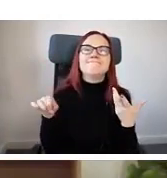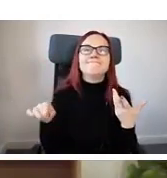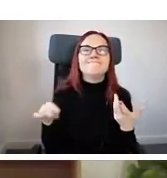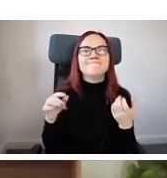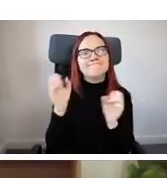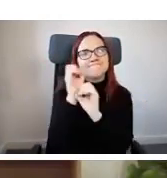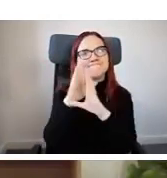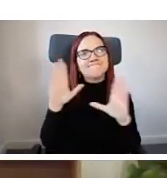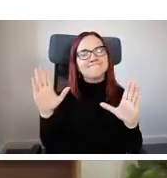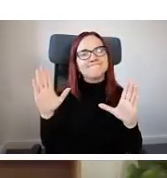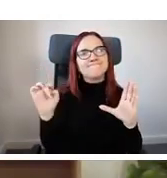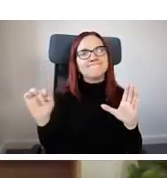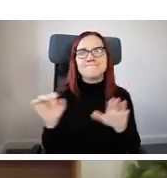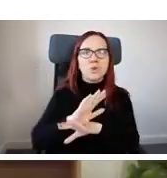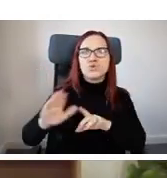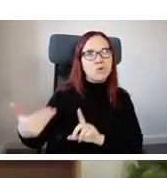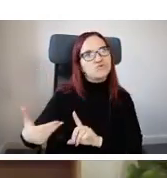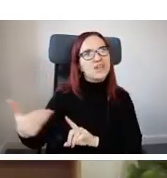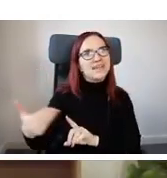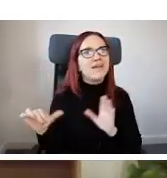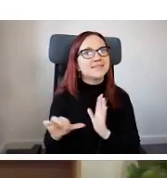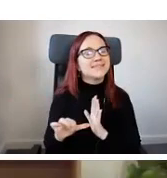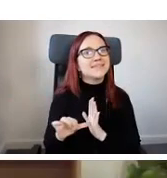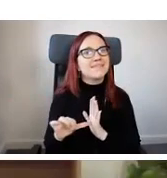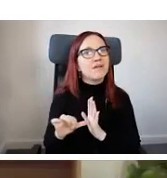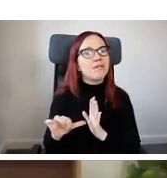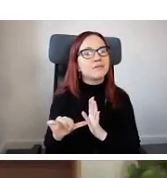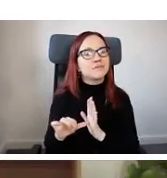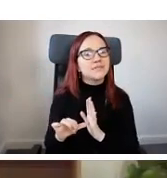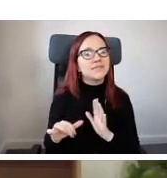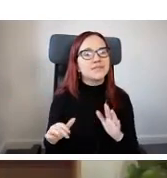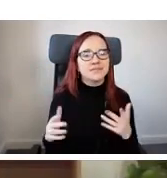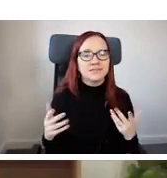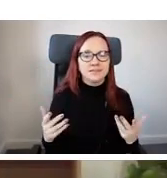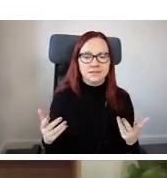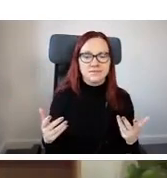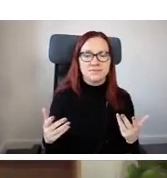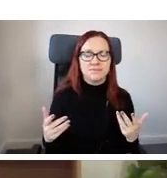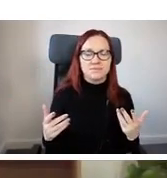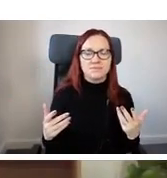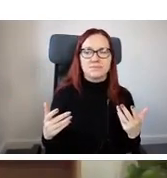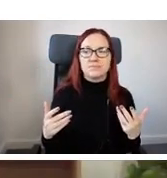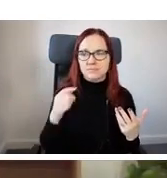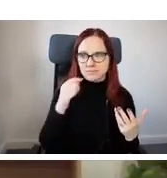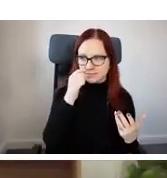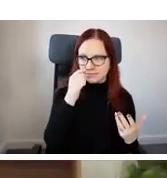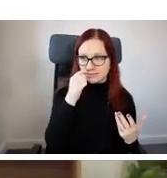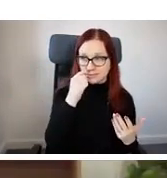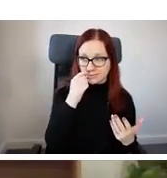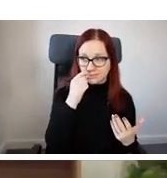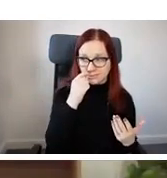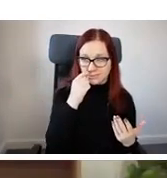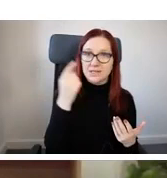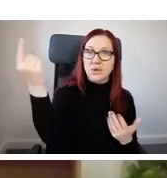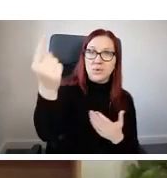not recognizing difficulties that have been identified when referred for support by someone